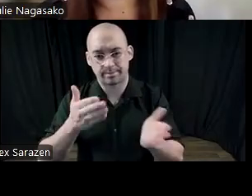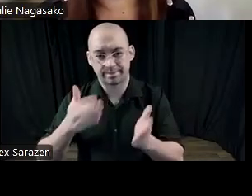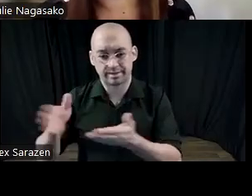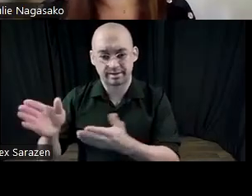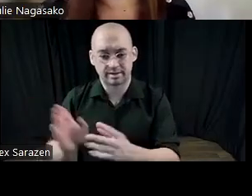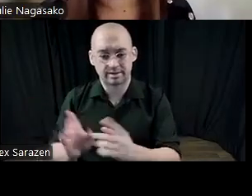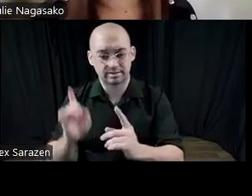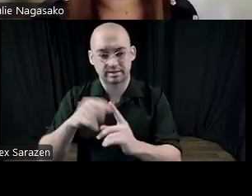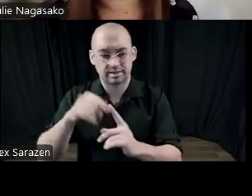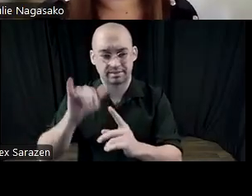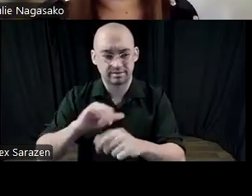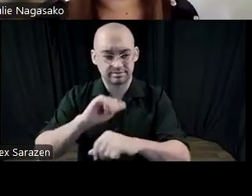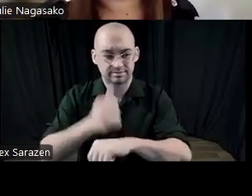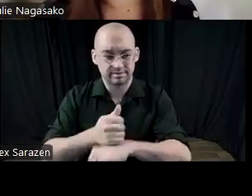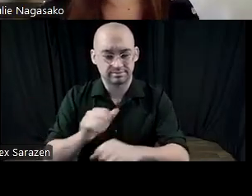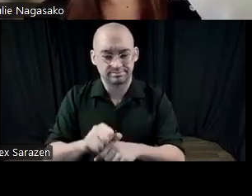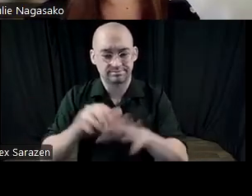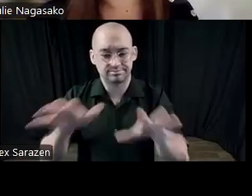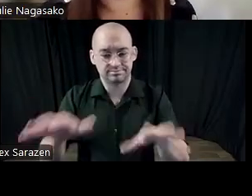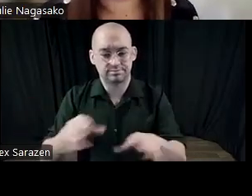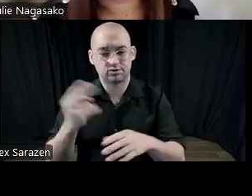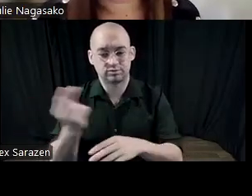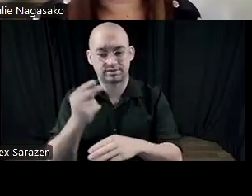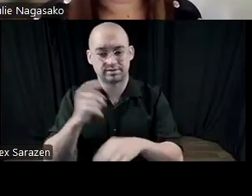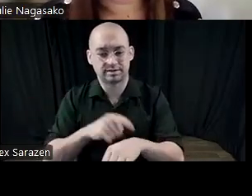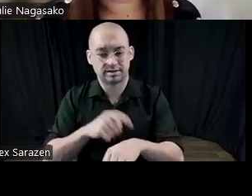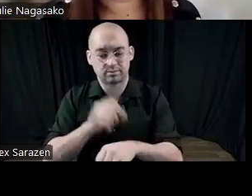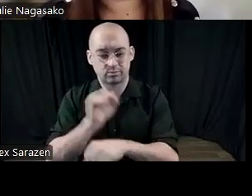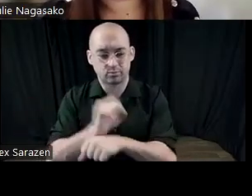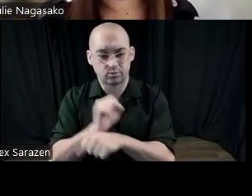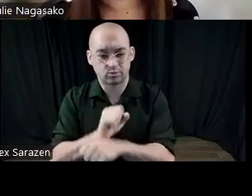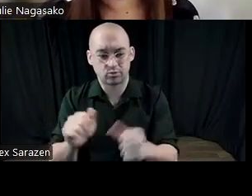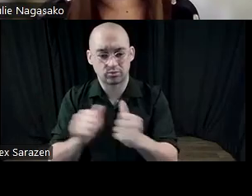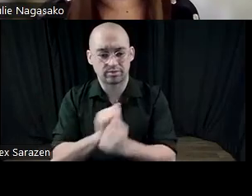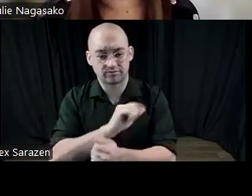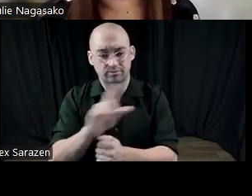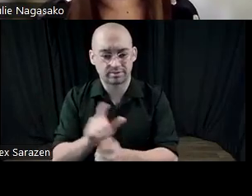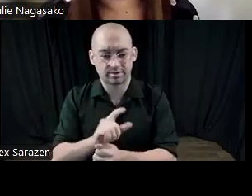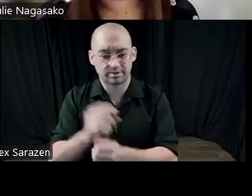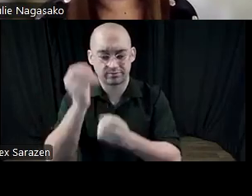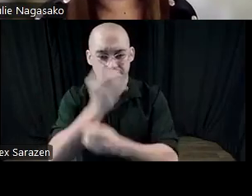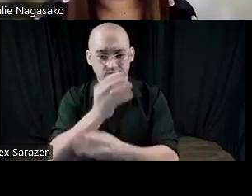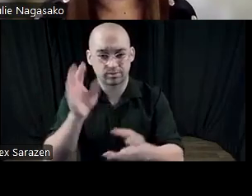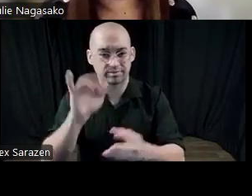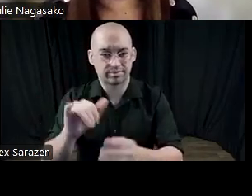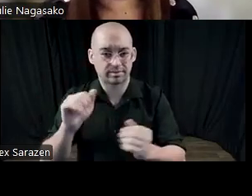that implementation and trying to use that time to work with everybody to help inform the approach. Next slide.